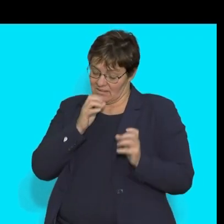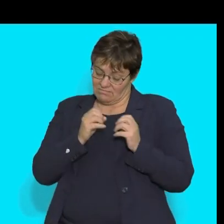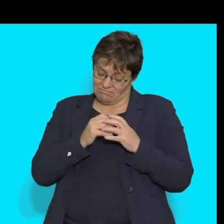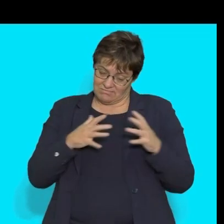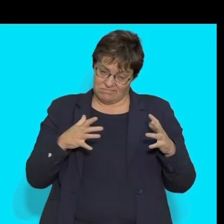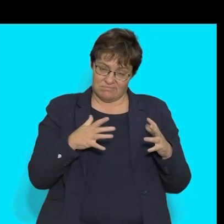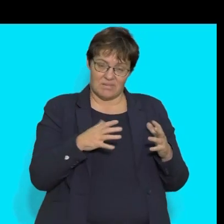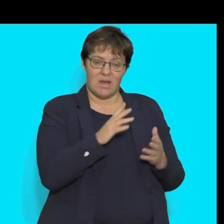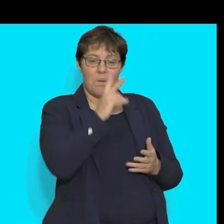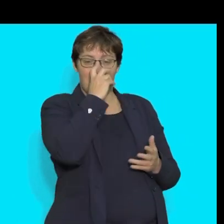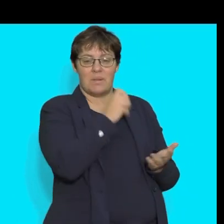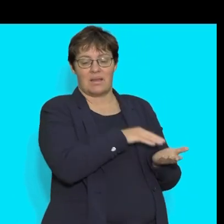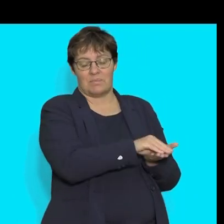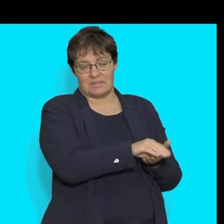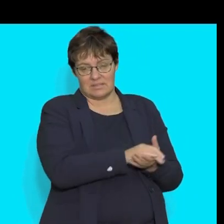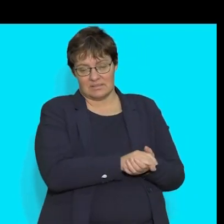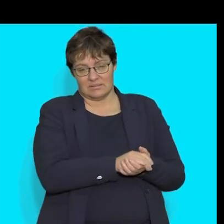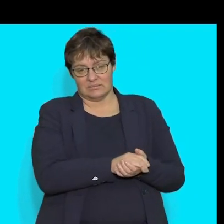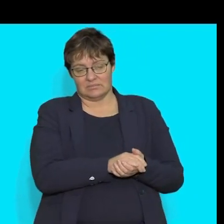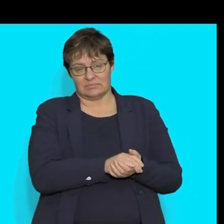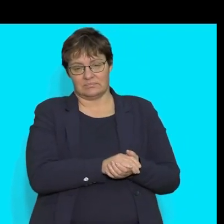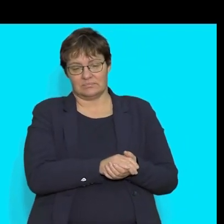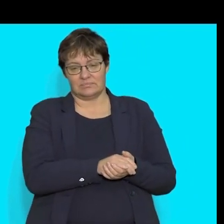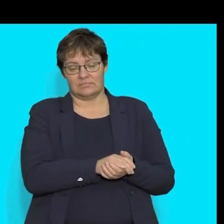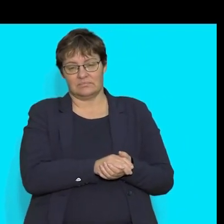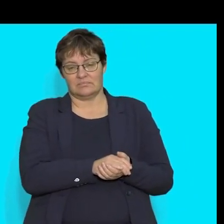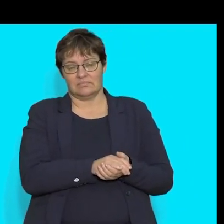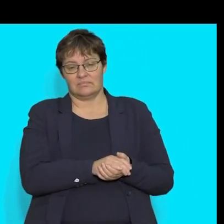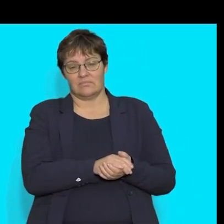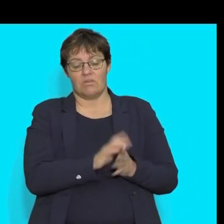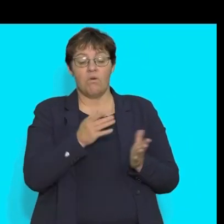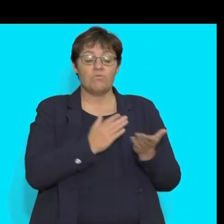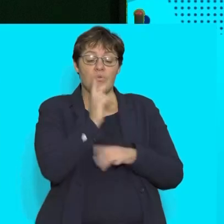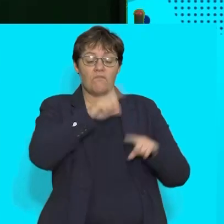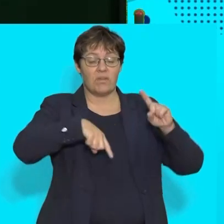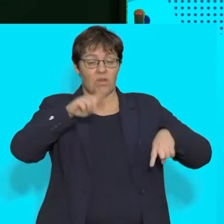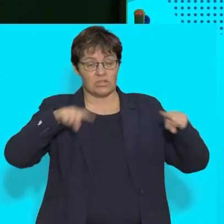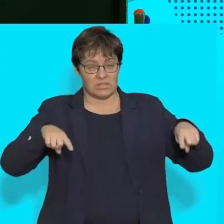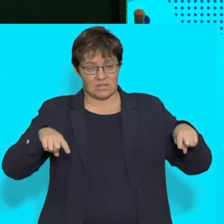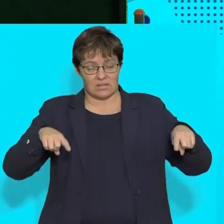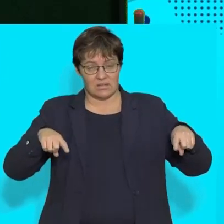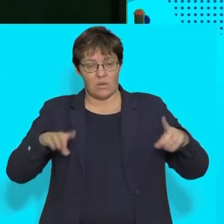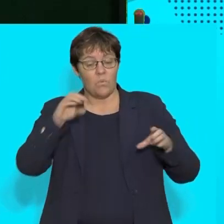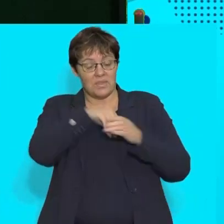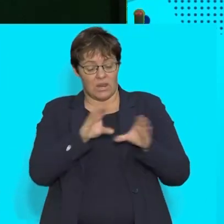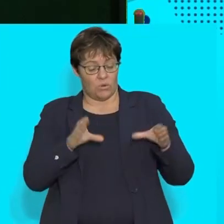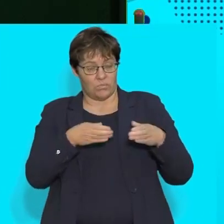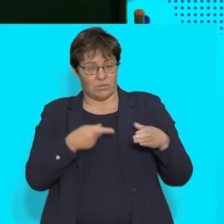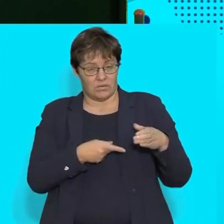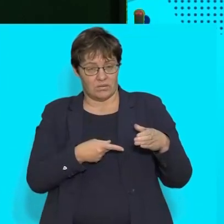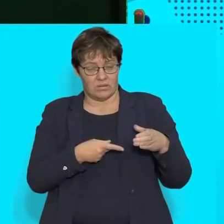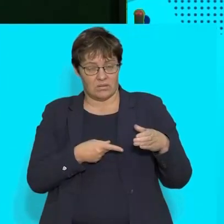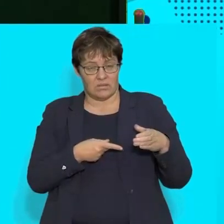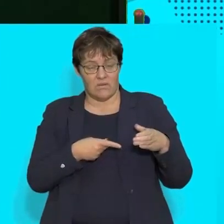larger proportion. And so essentially what we're seeing is that through variation that exists in a population and through